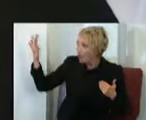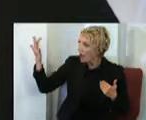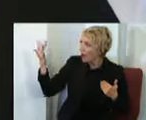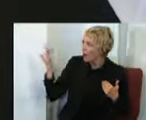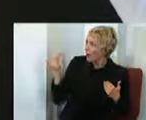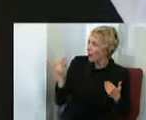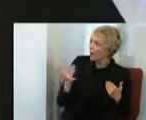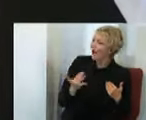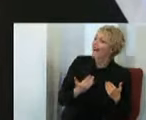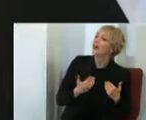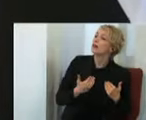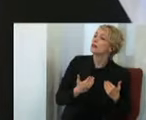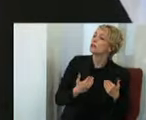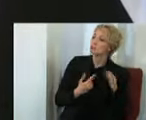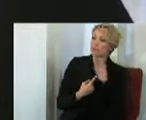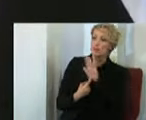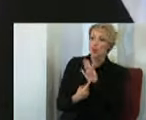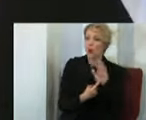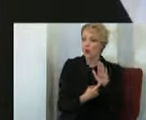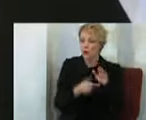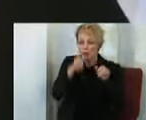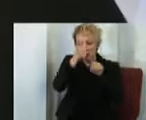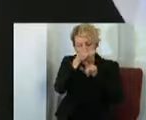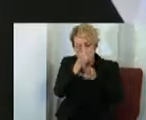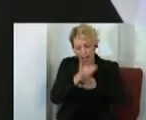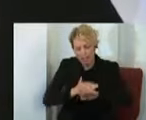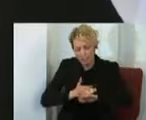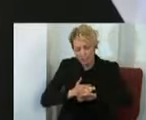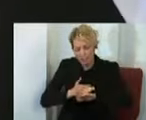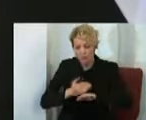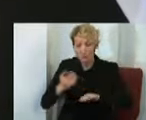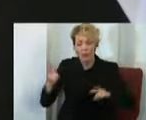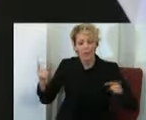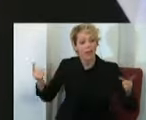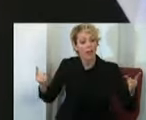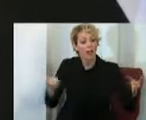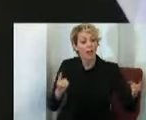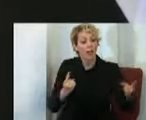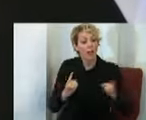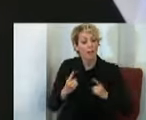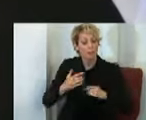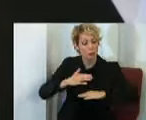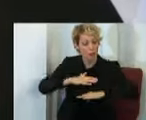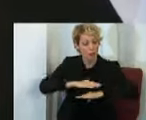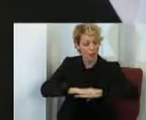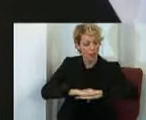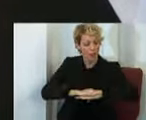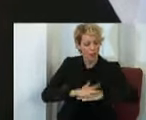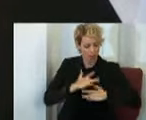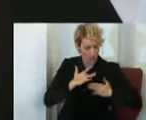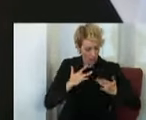world. Blessings as we come to this table with open hearts,